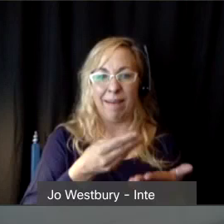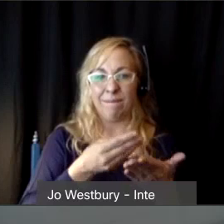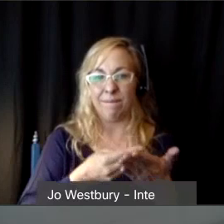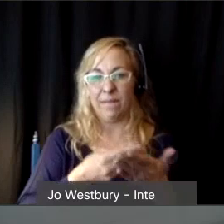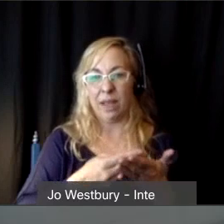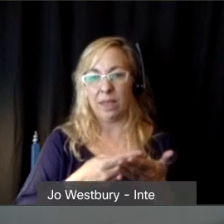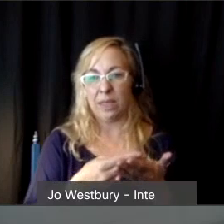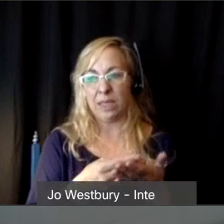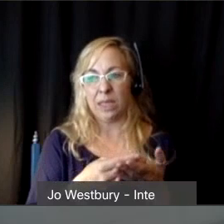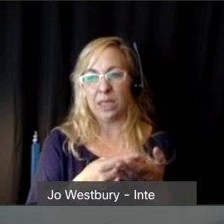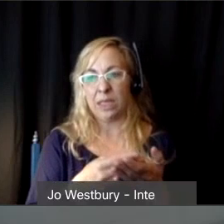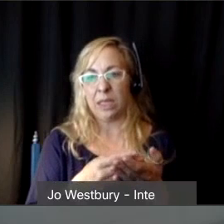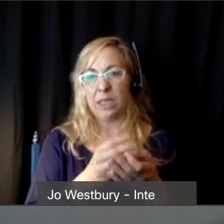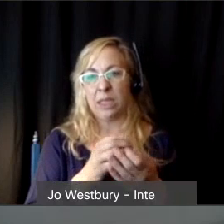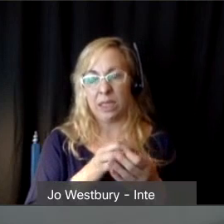the